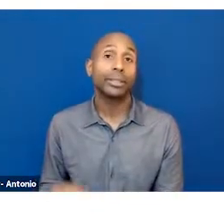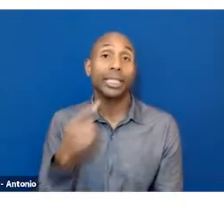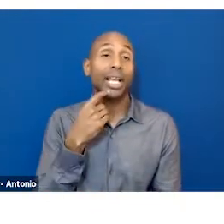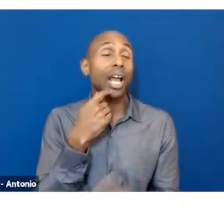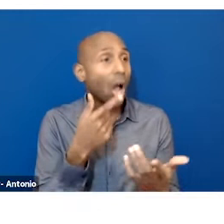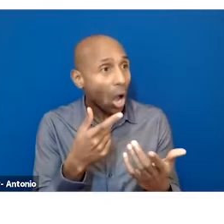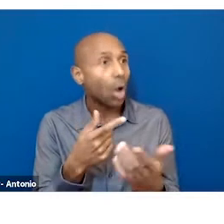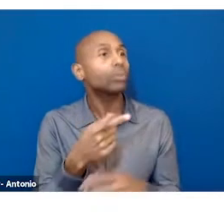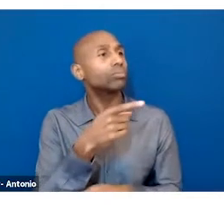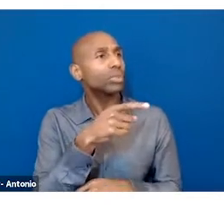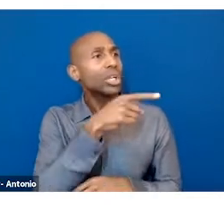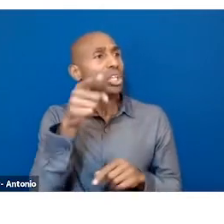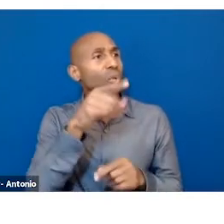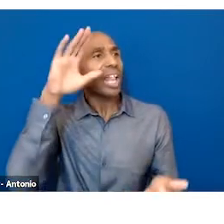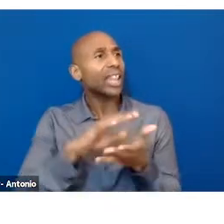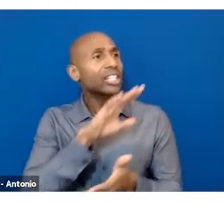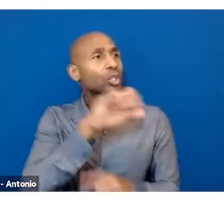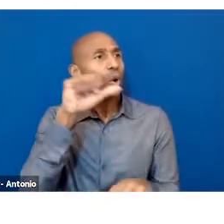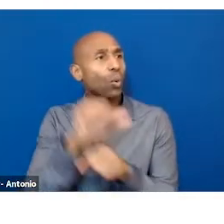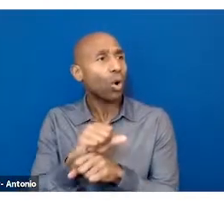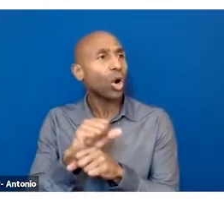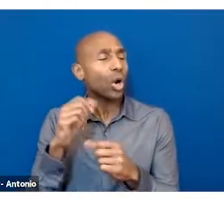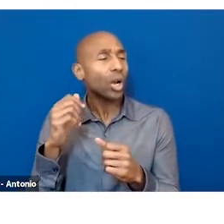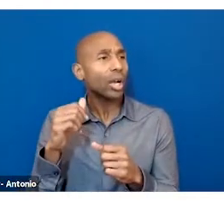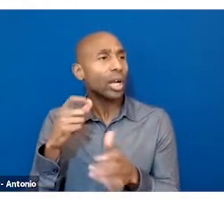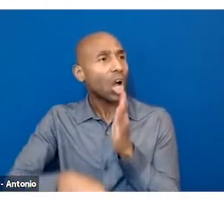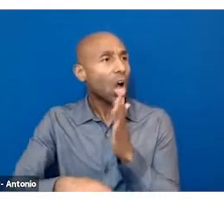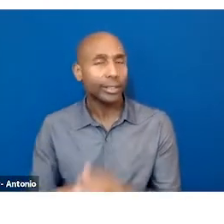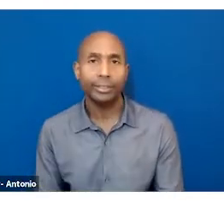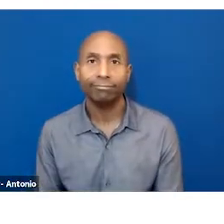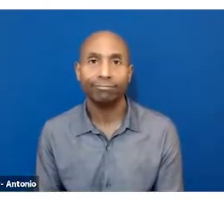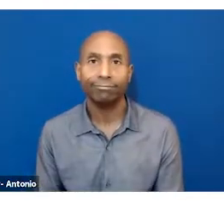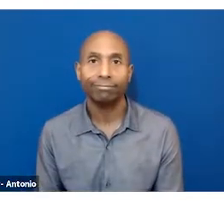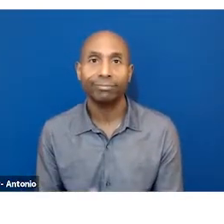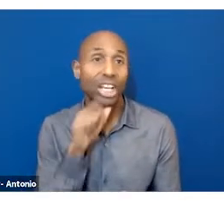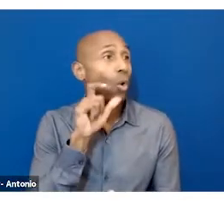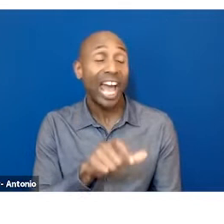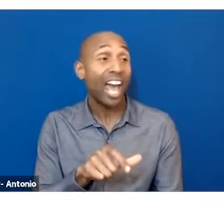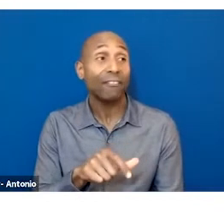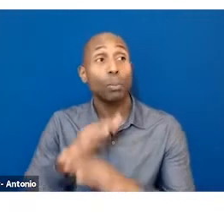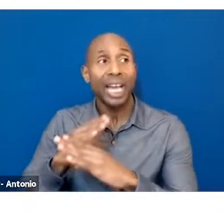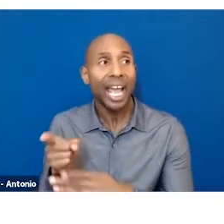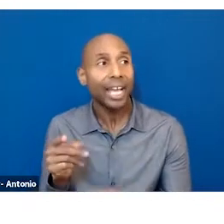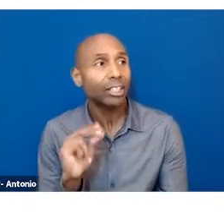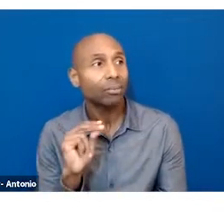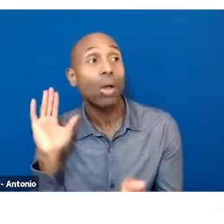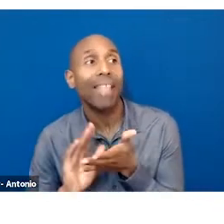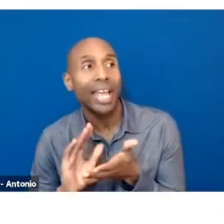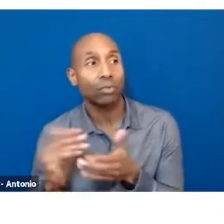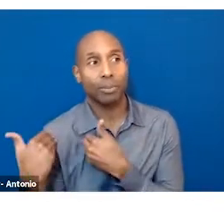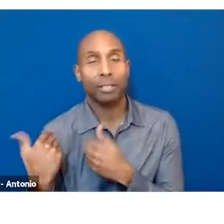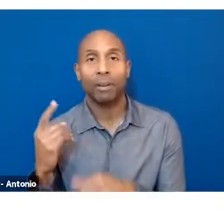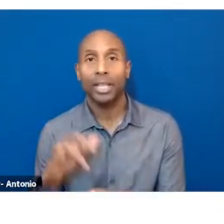conditions, worker protections, and wages. This racist and sexist view of non-Western women of color as